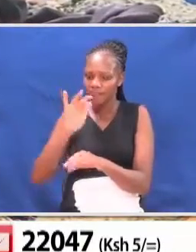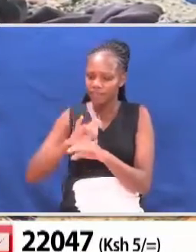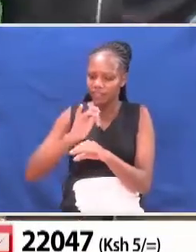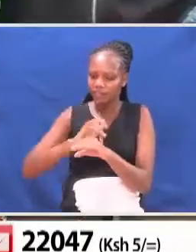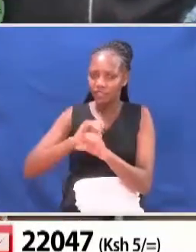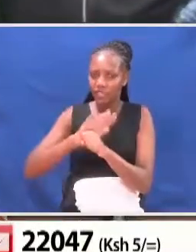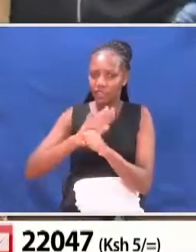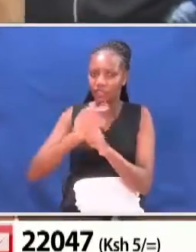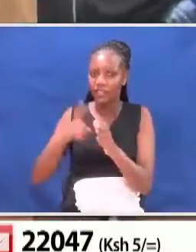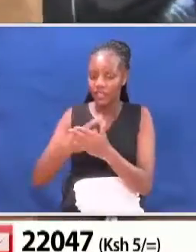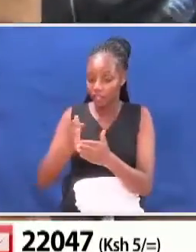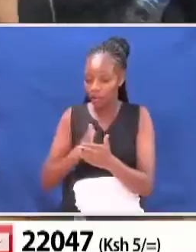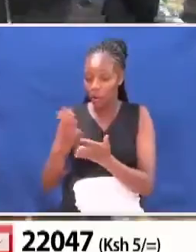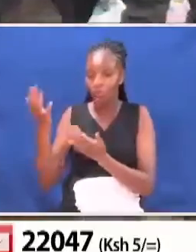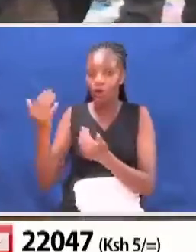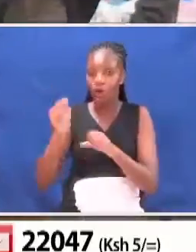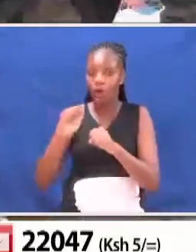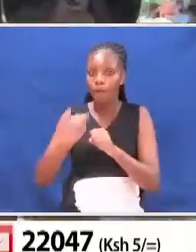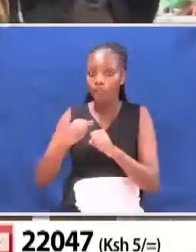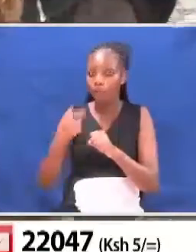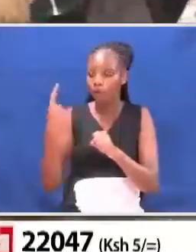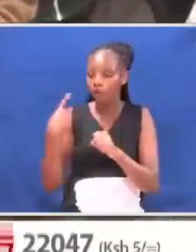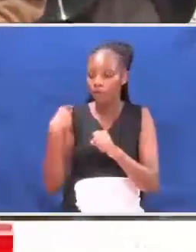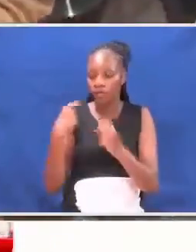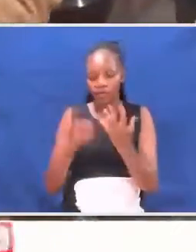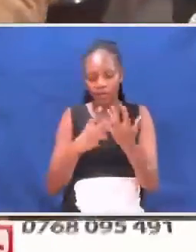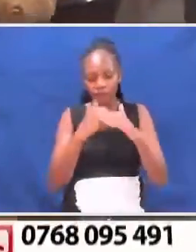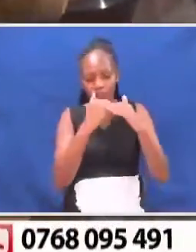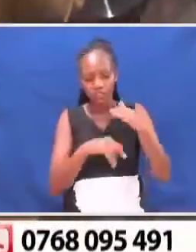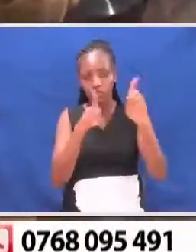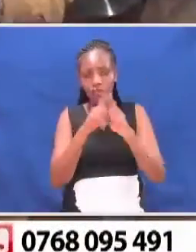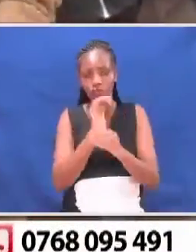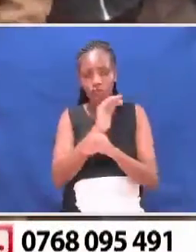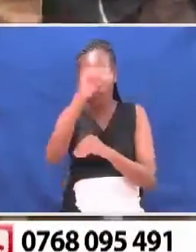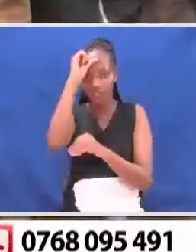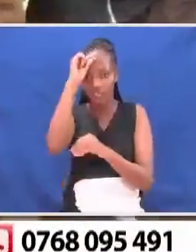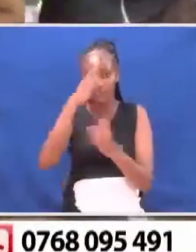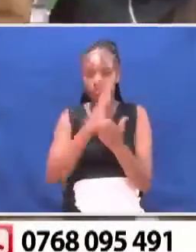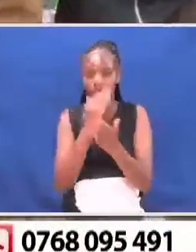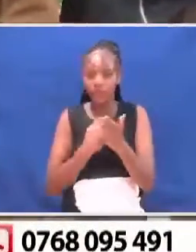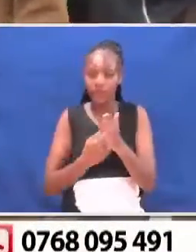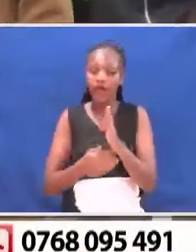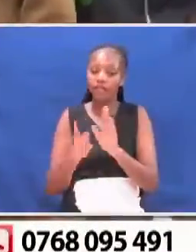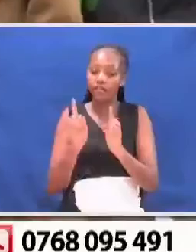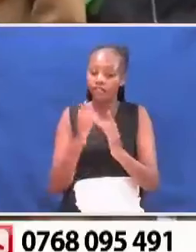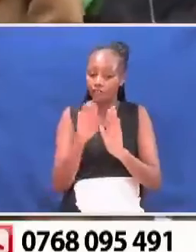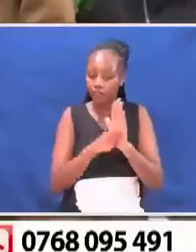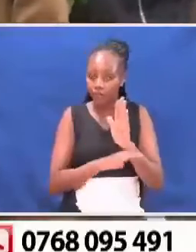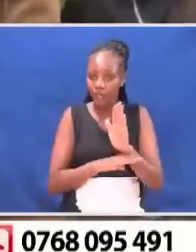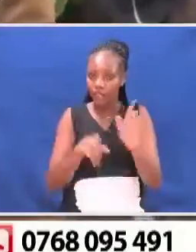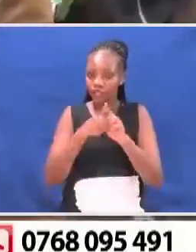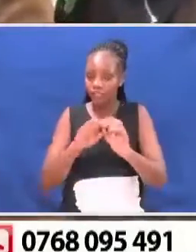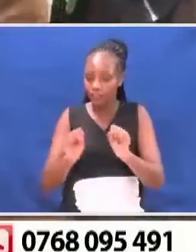pandemic, Wanjiru hopes that the numbers will one day decline, calling on the government to set up structures to save thousands of